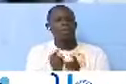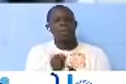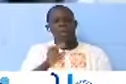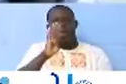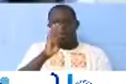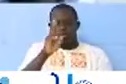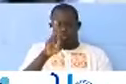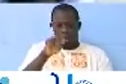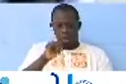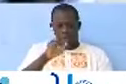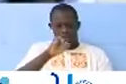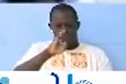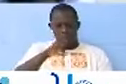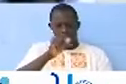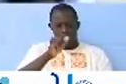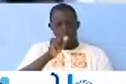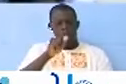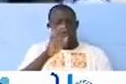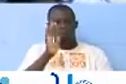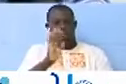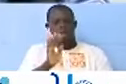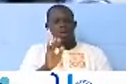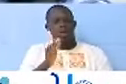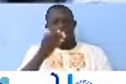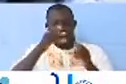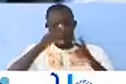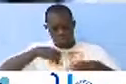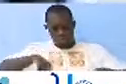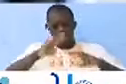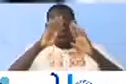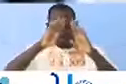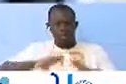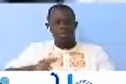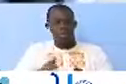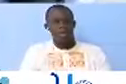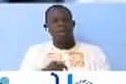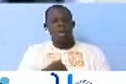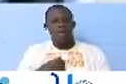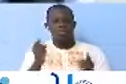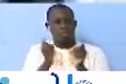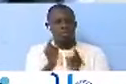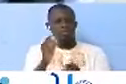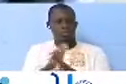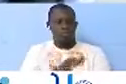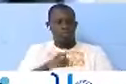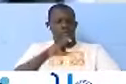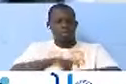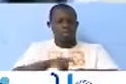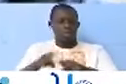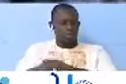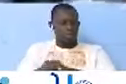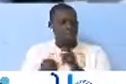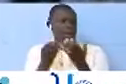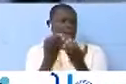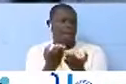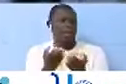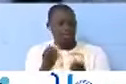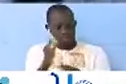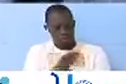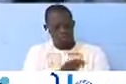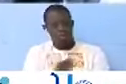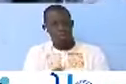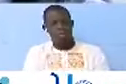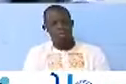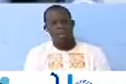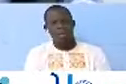found Bunja inside the waiting room. Atara ya blue handcuff. He was handcuffed. Ngamunga fungol tra ye